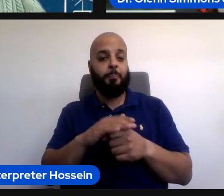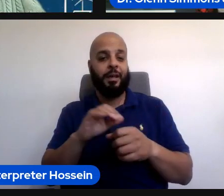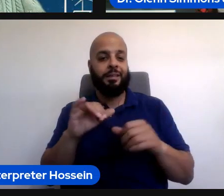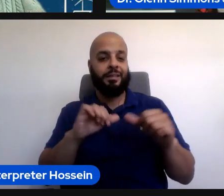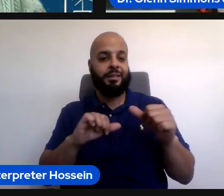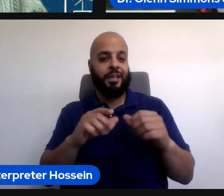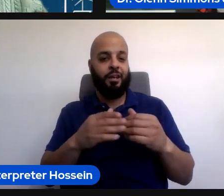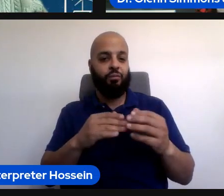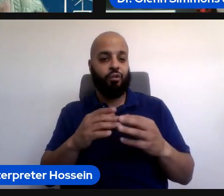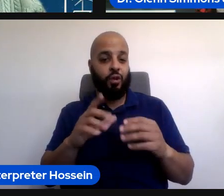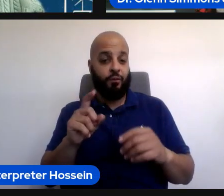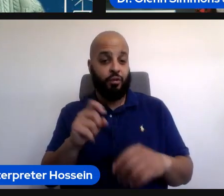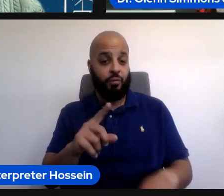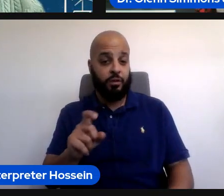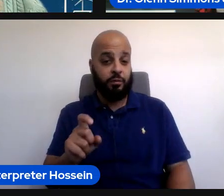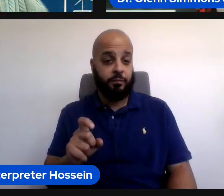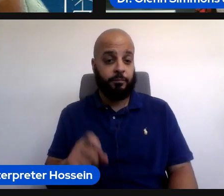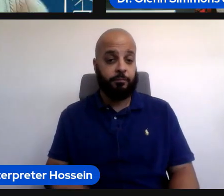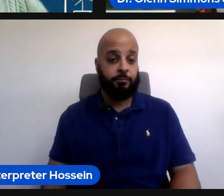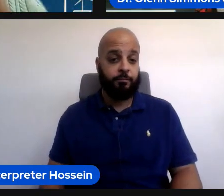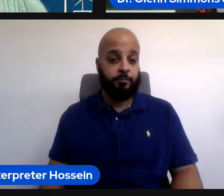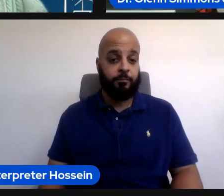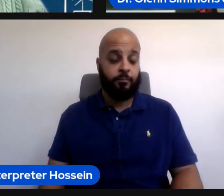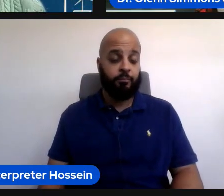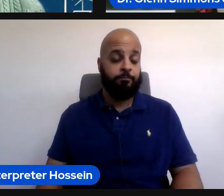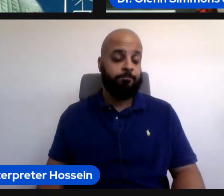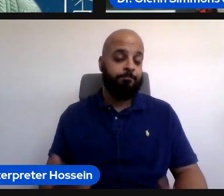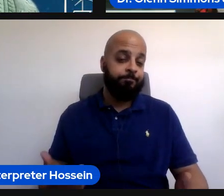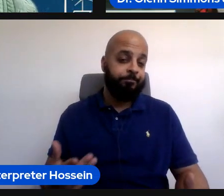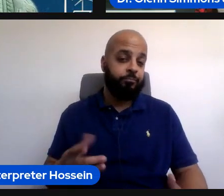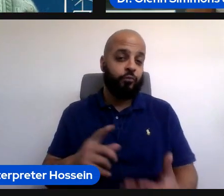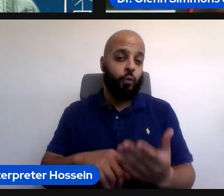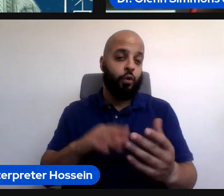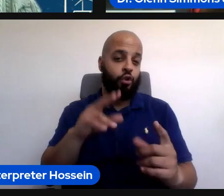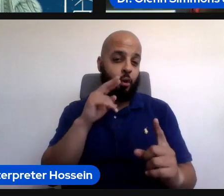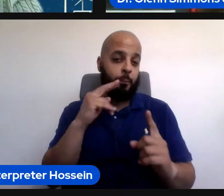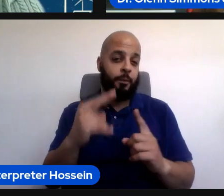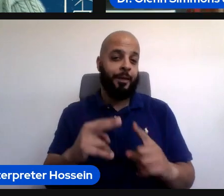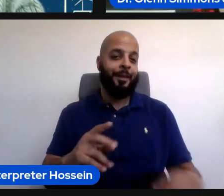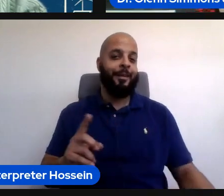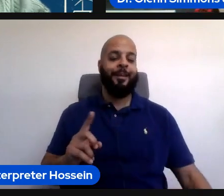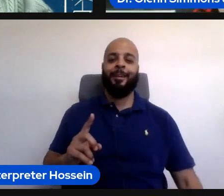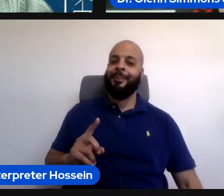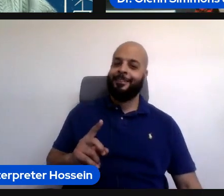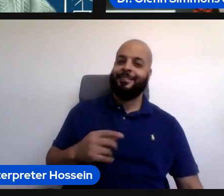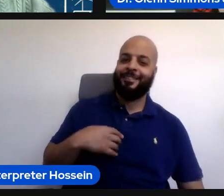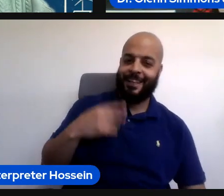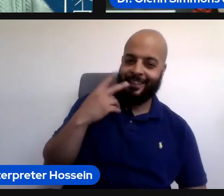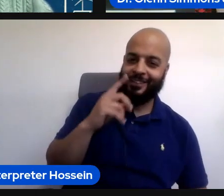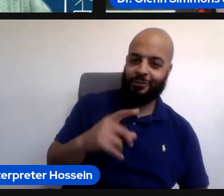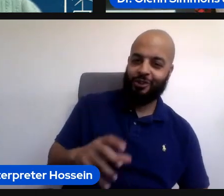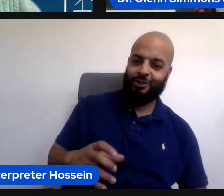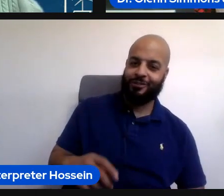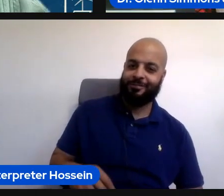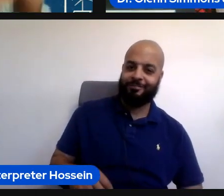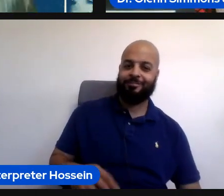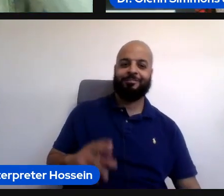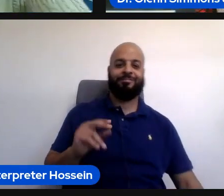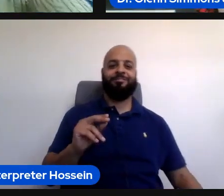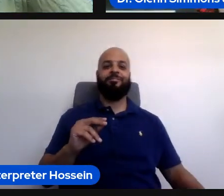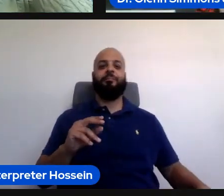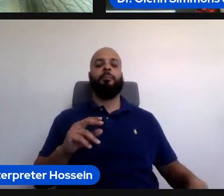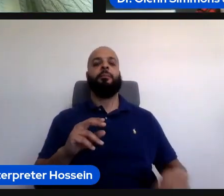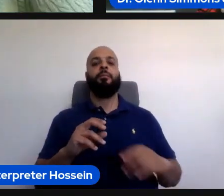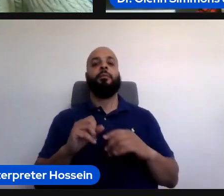question might be. But what is your insight on that? I see what you're doing here. No.